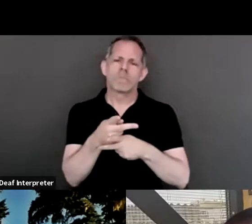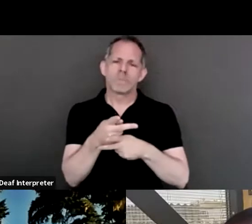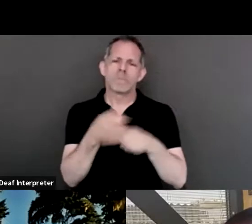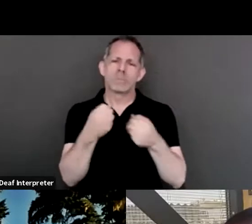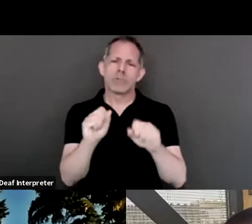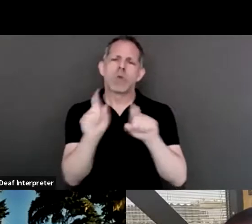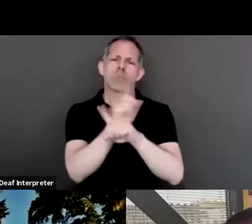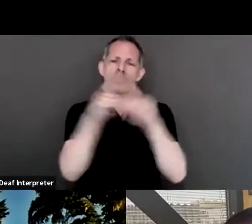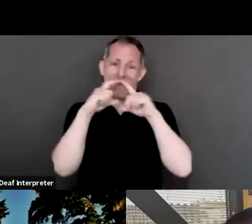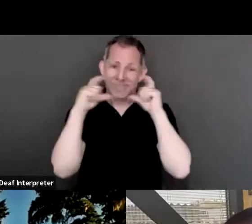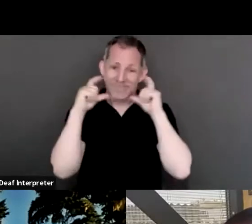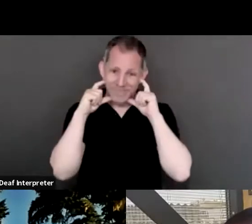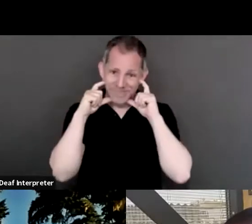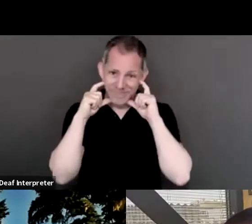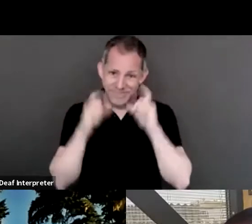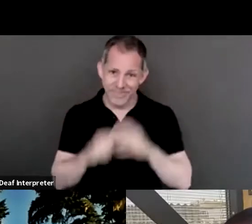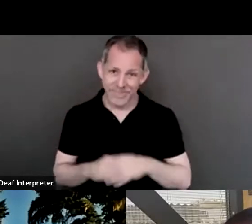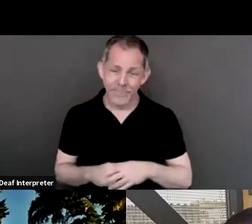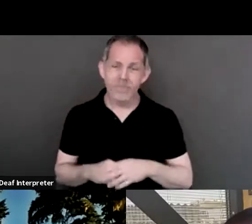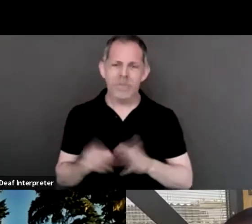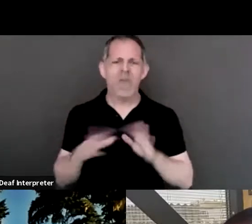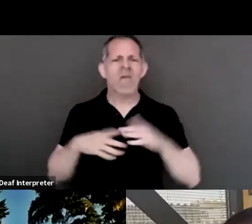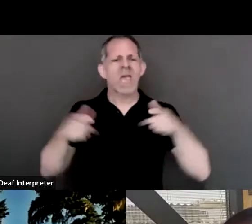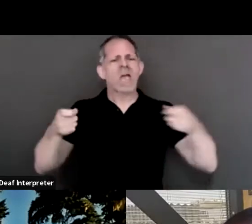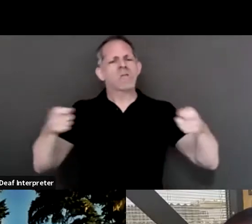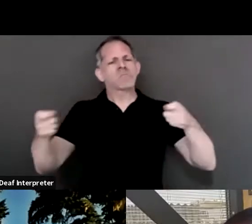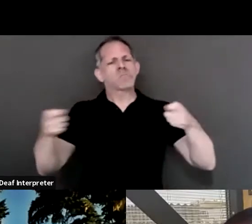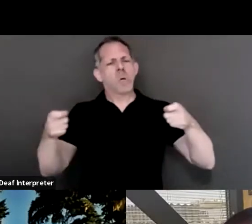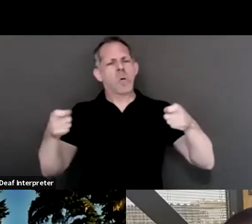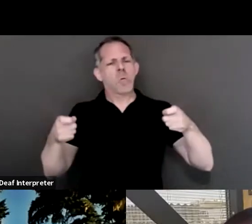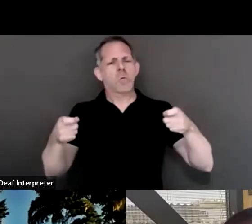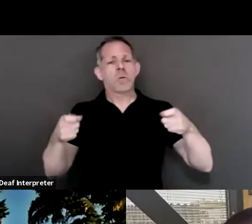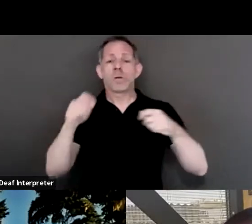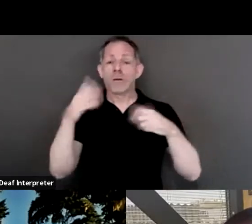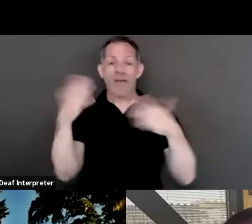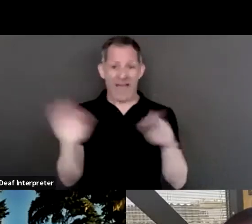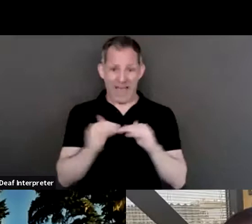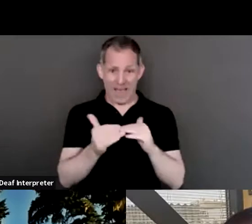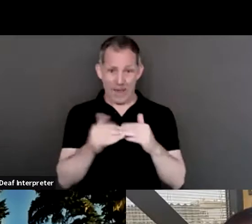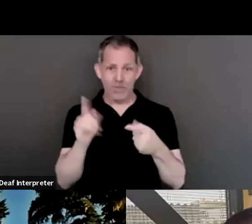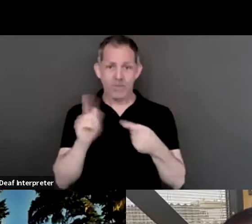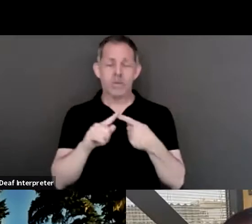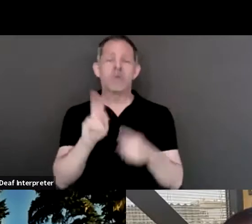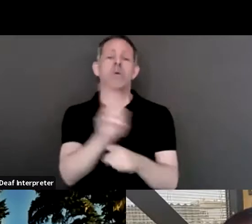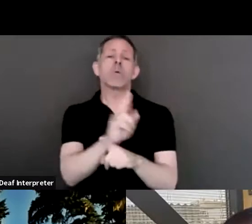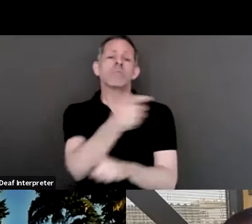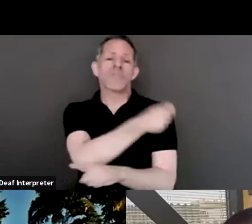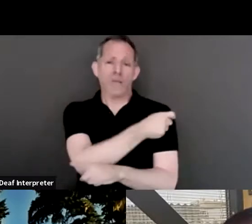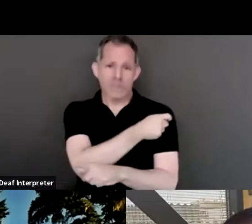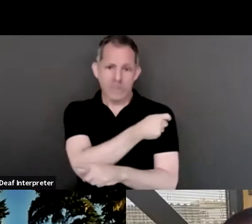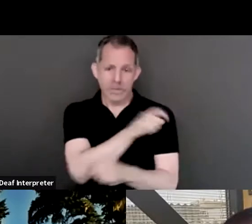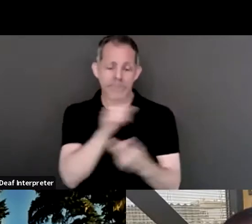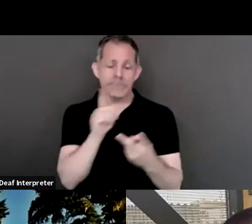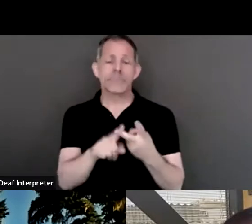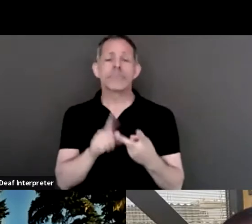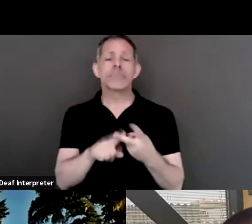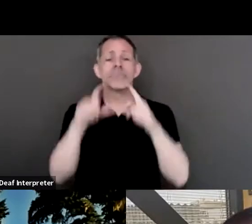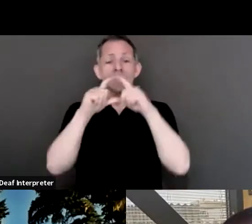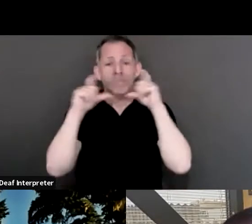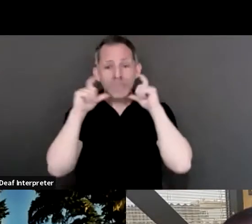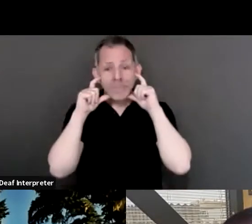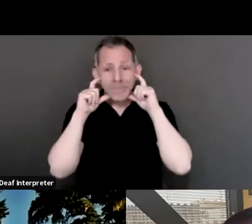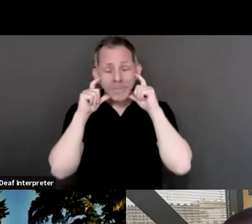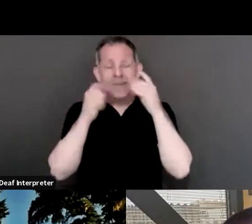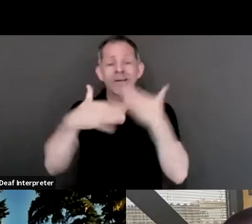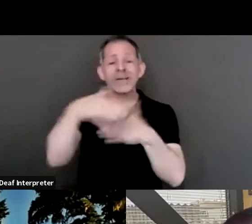between the vaccine and appropriate use of masks and social distancing by unvaccinated individuals.